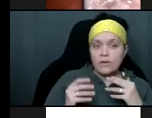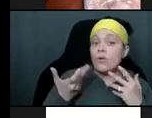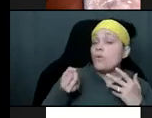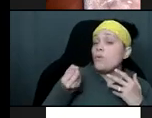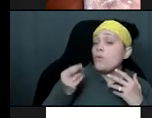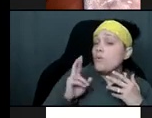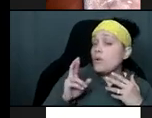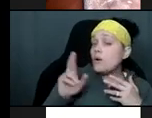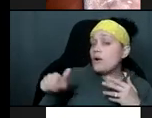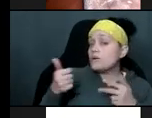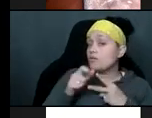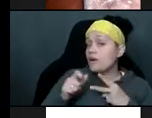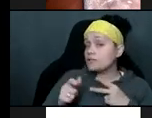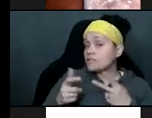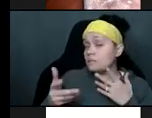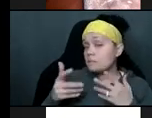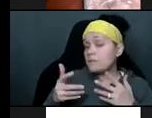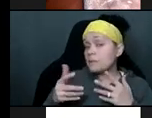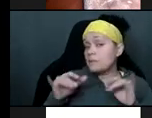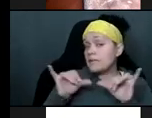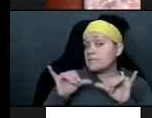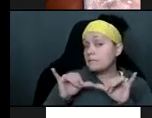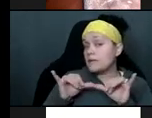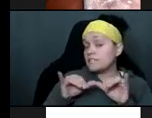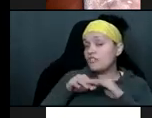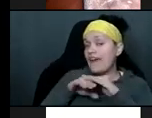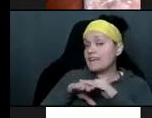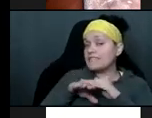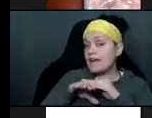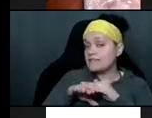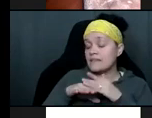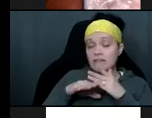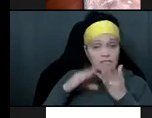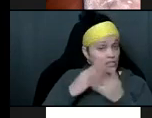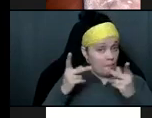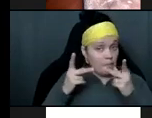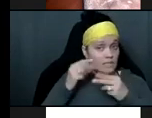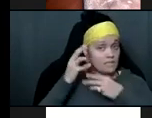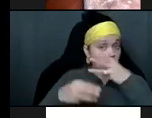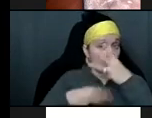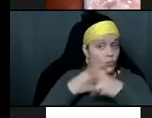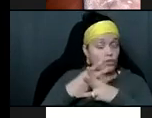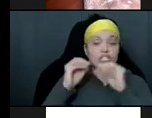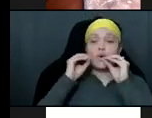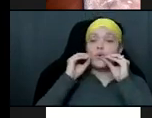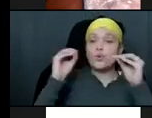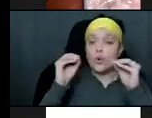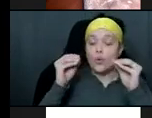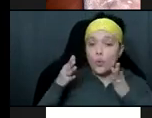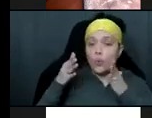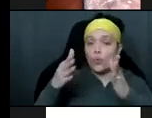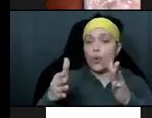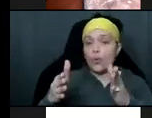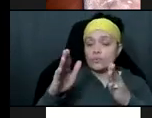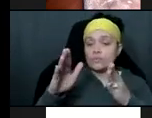Or alternatively, maybe it's a measure of access. There are some places in the world where there are no roads that reach them.